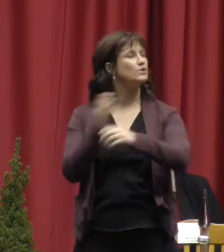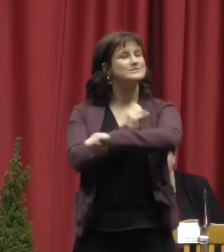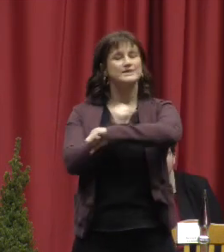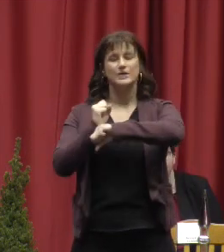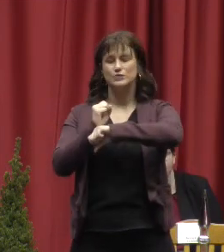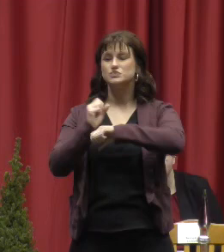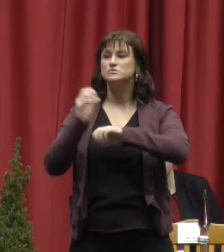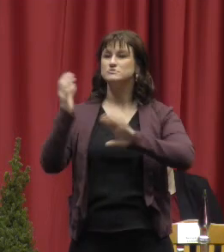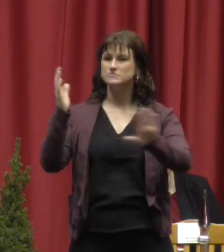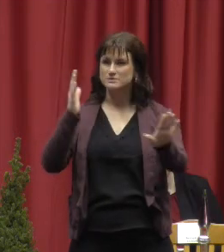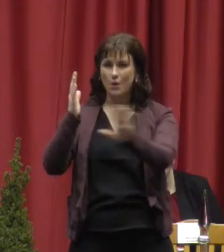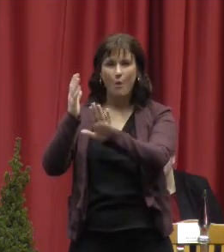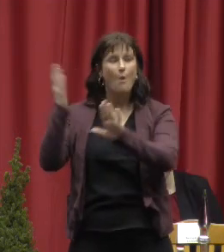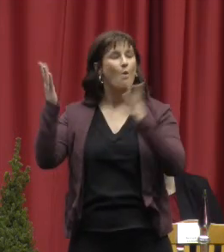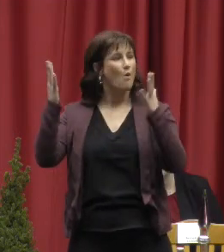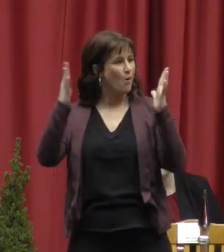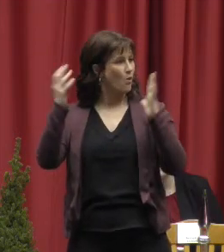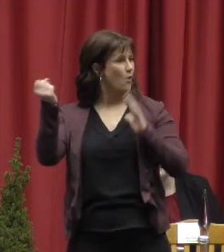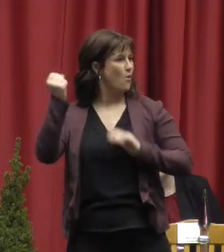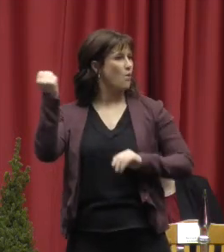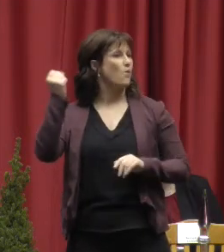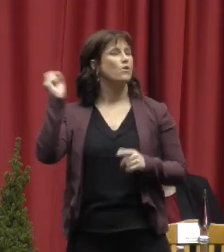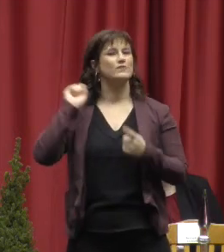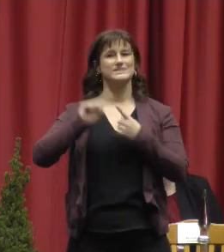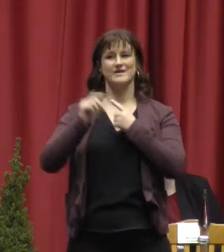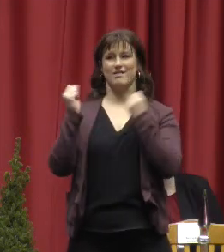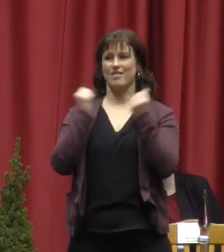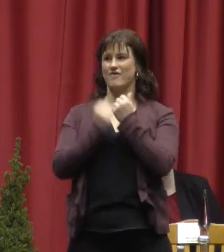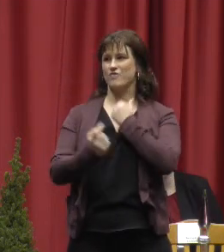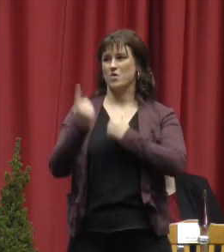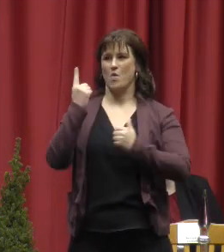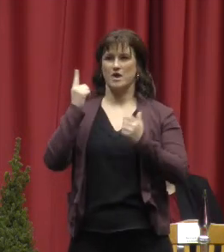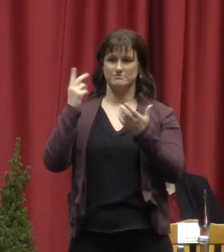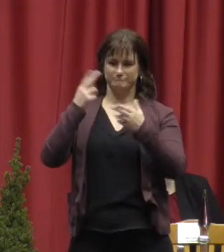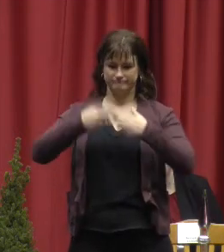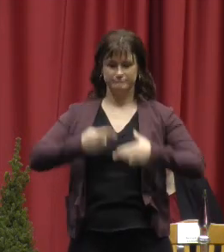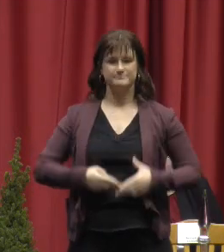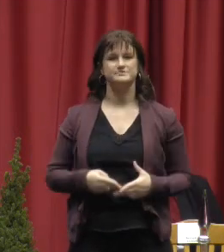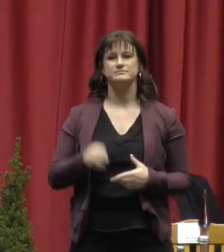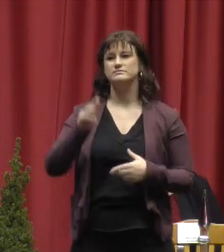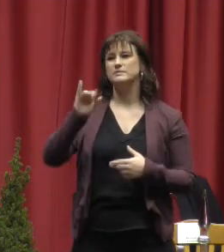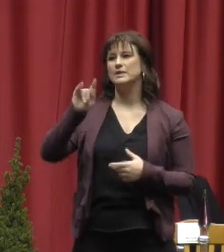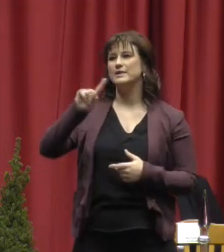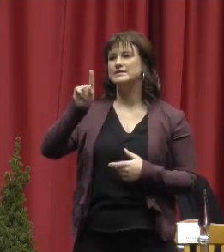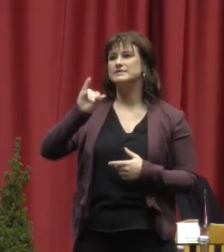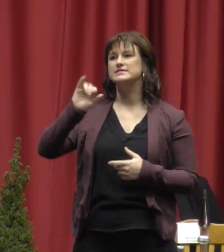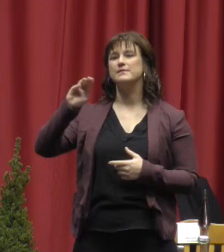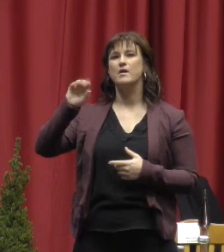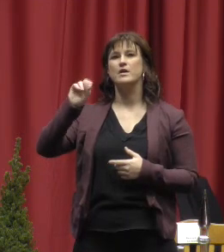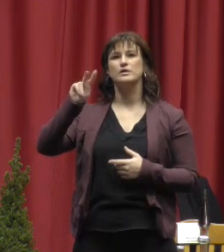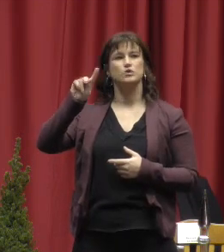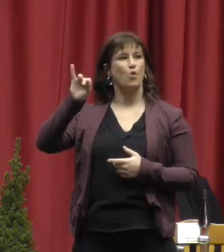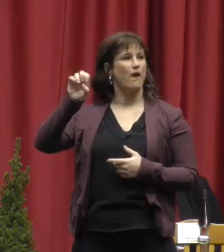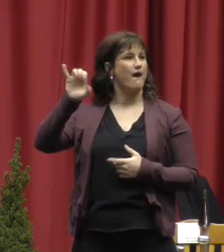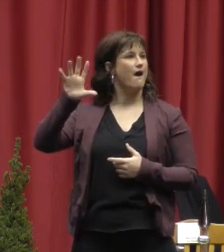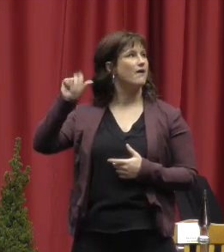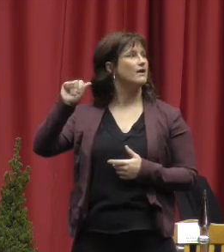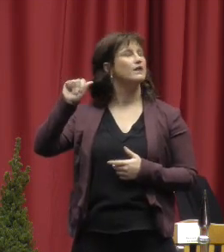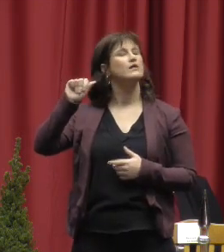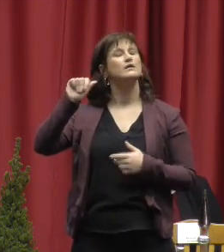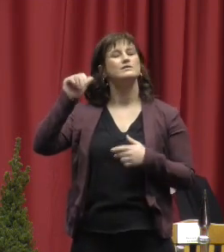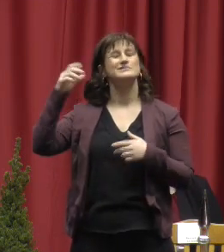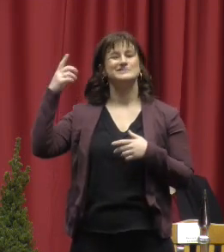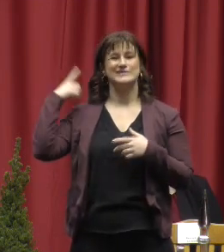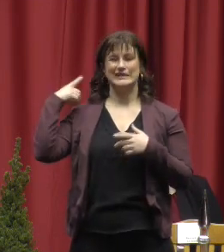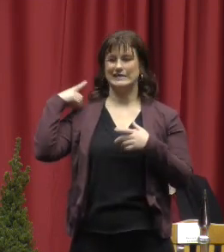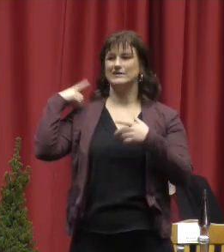your applause until all have been acknowledged. Mitzi Montoya, Dean of the Anderson School